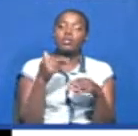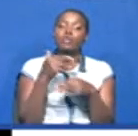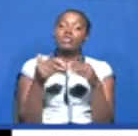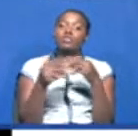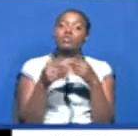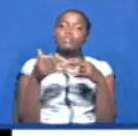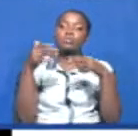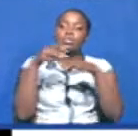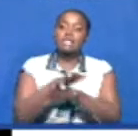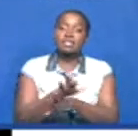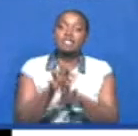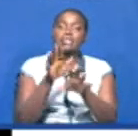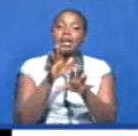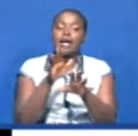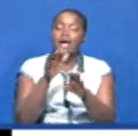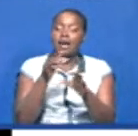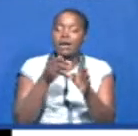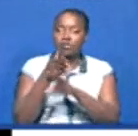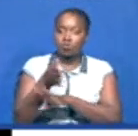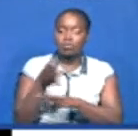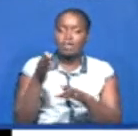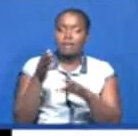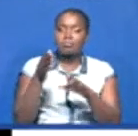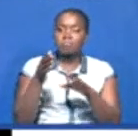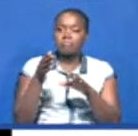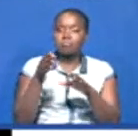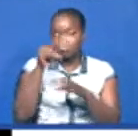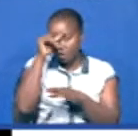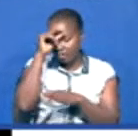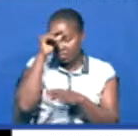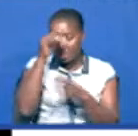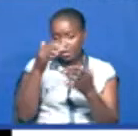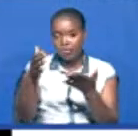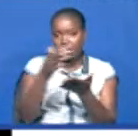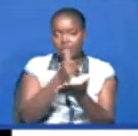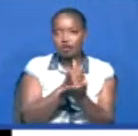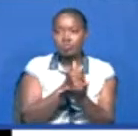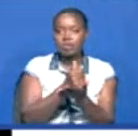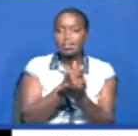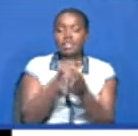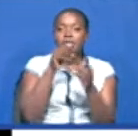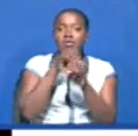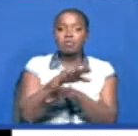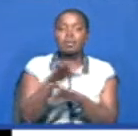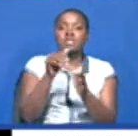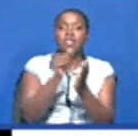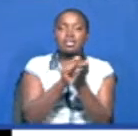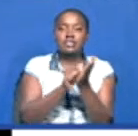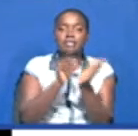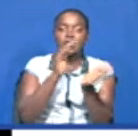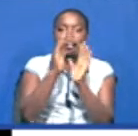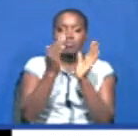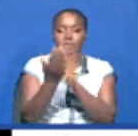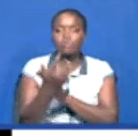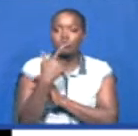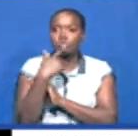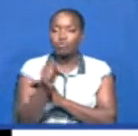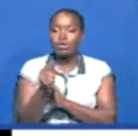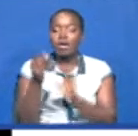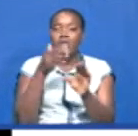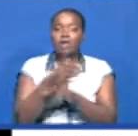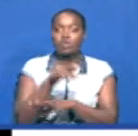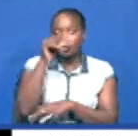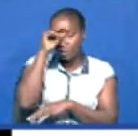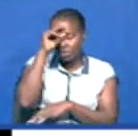synergy across government, we have now adopted the multi-agency approach. And therefore, across government, you